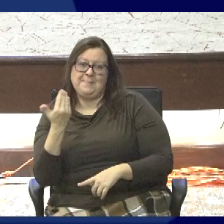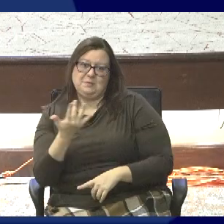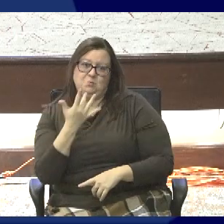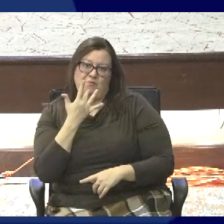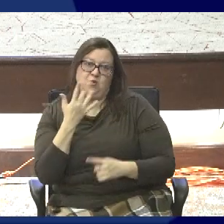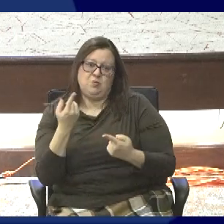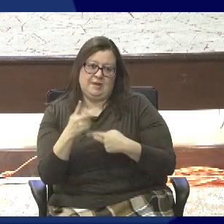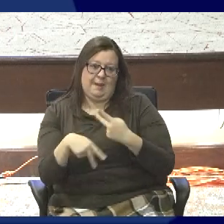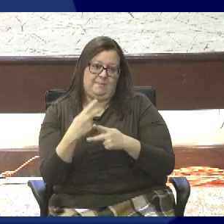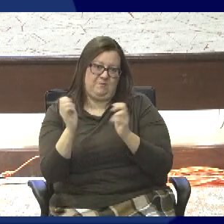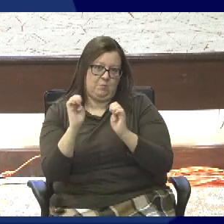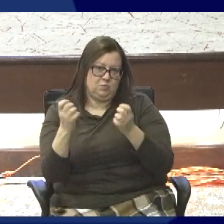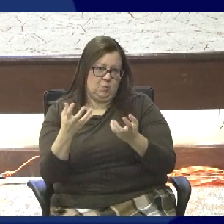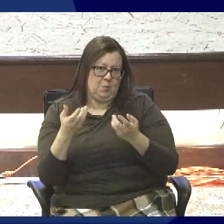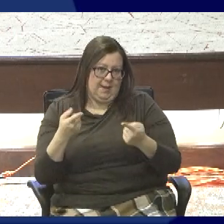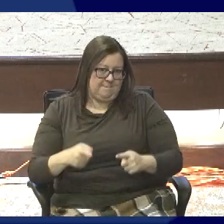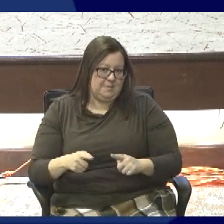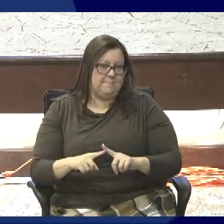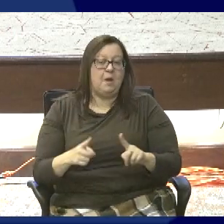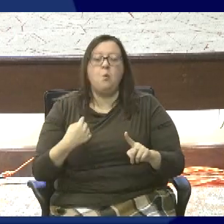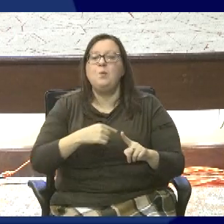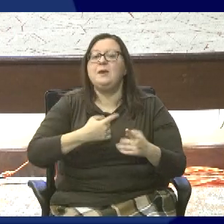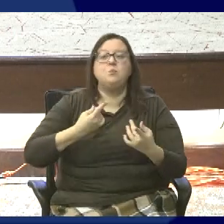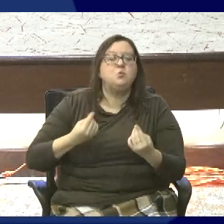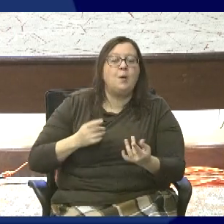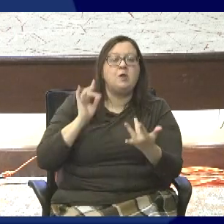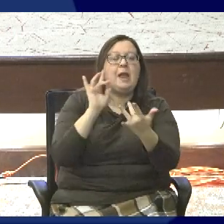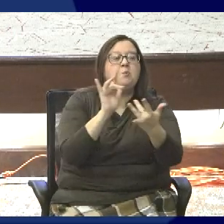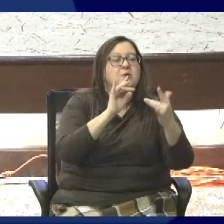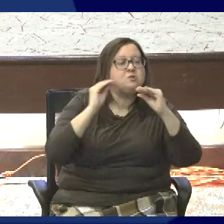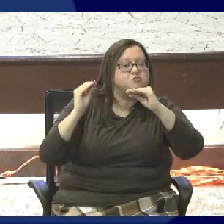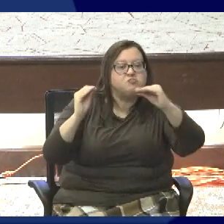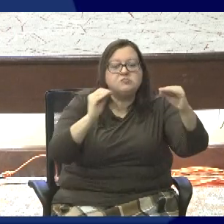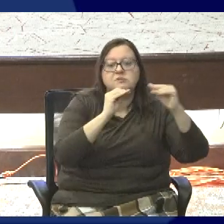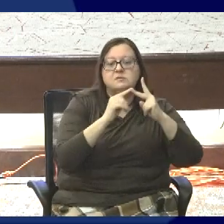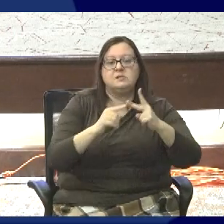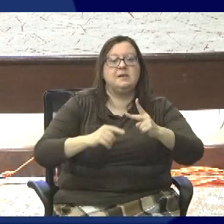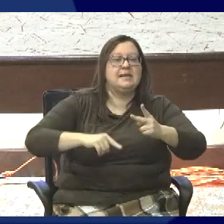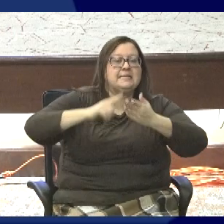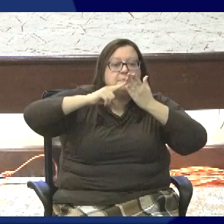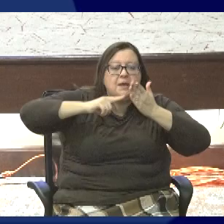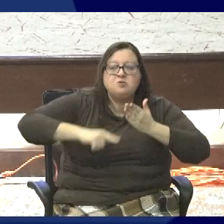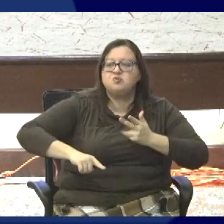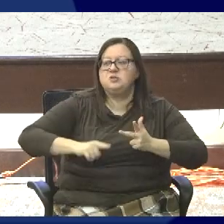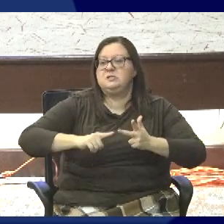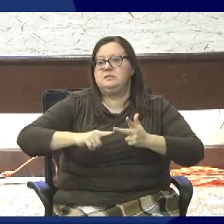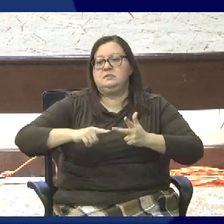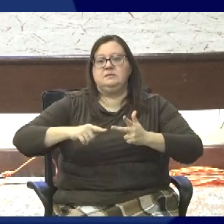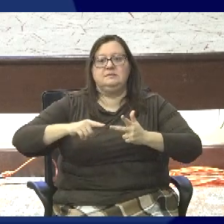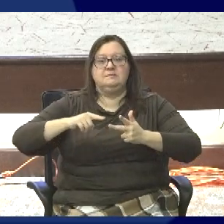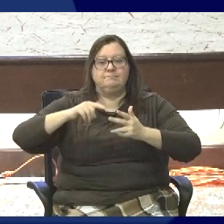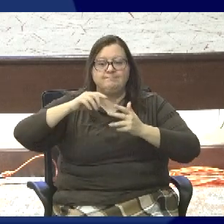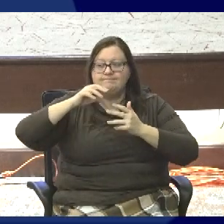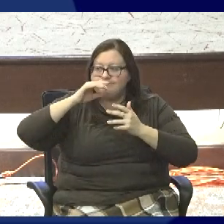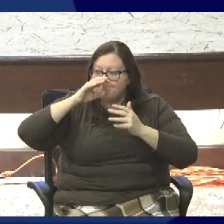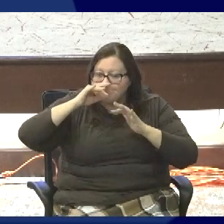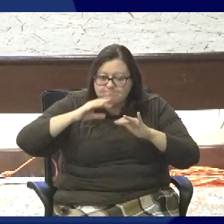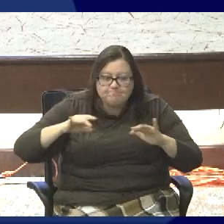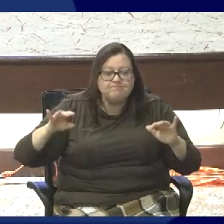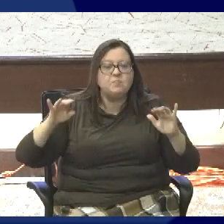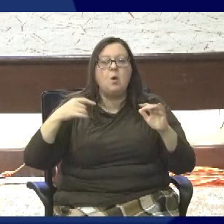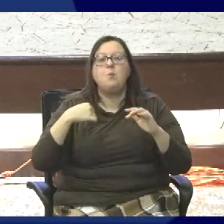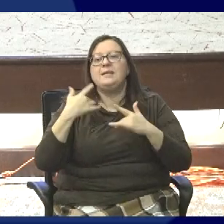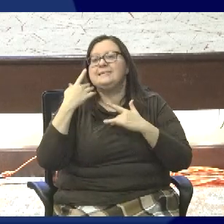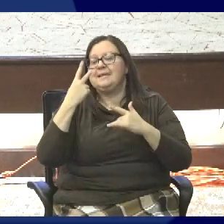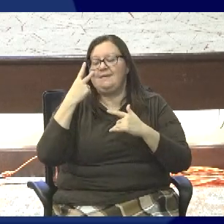our community. That's done through community outreach, through fire investigations, through fire inspections, to fire code enforcement. So we'll see if that trend holds, but we